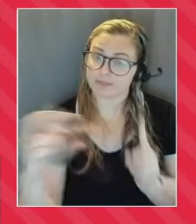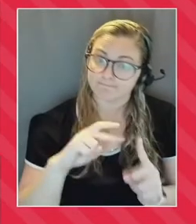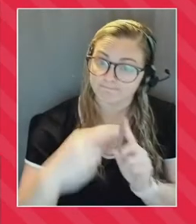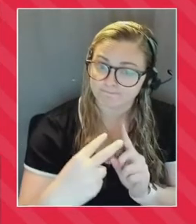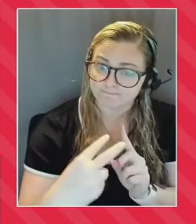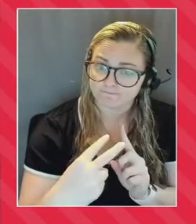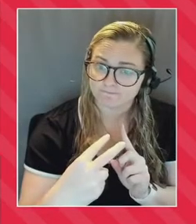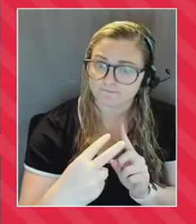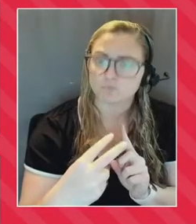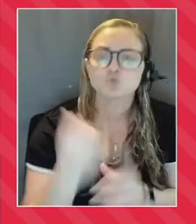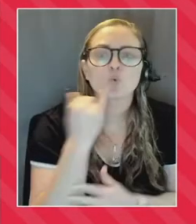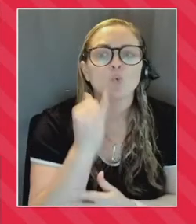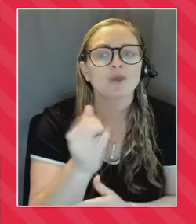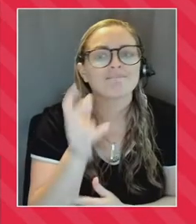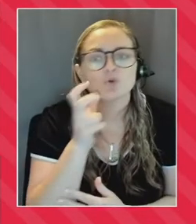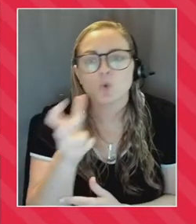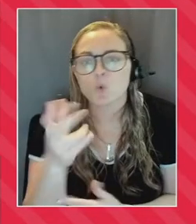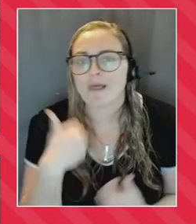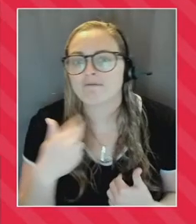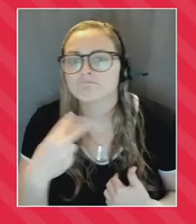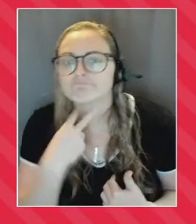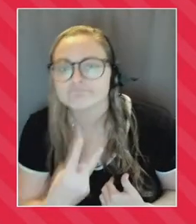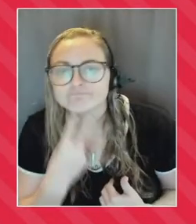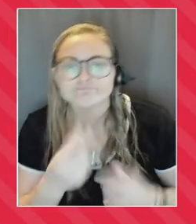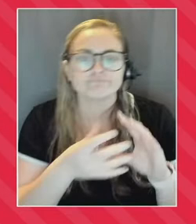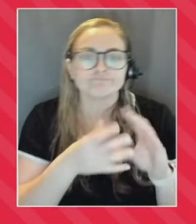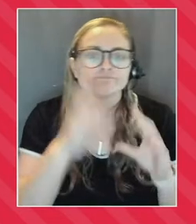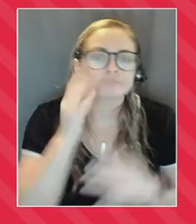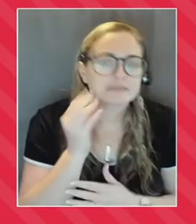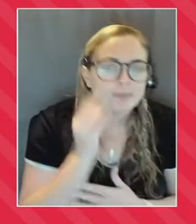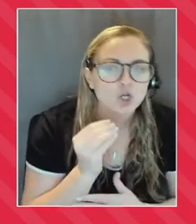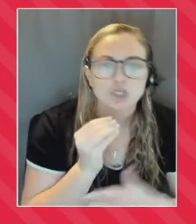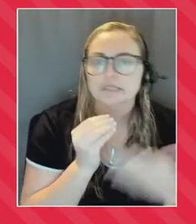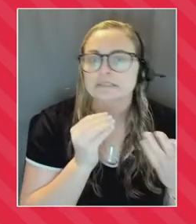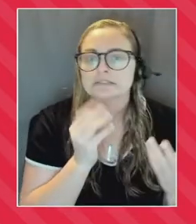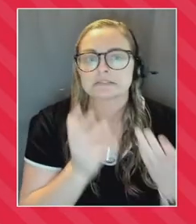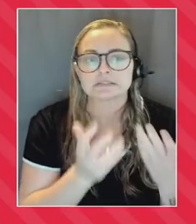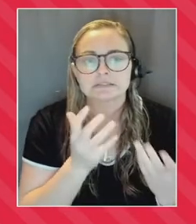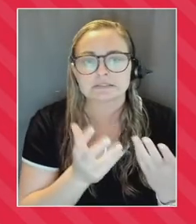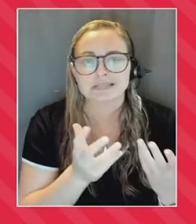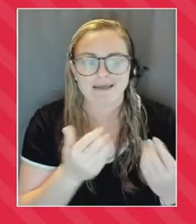voices and experiences of the people who actually bear the weight and the